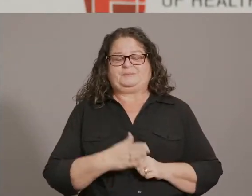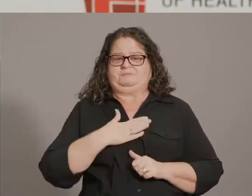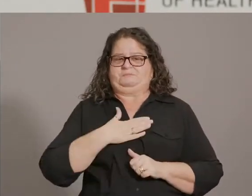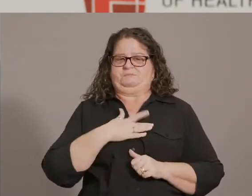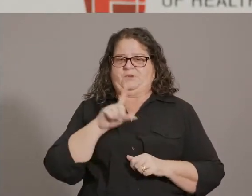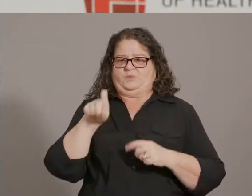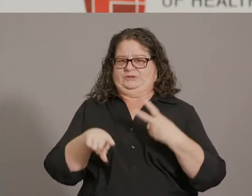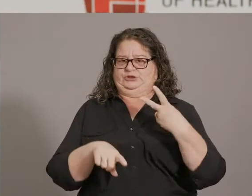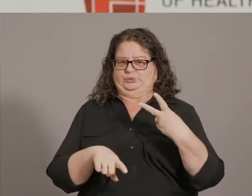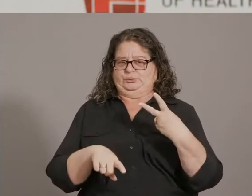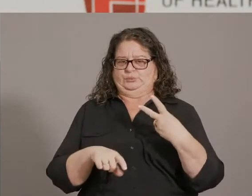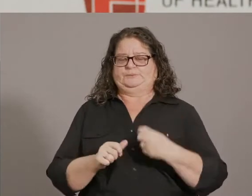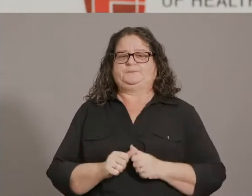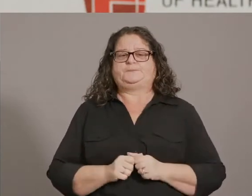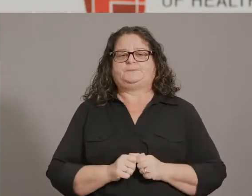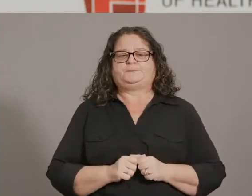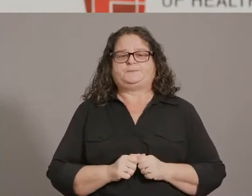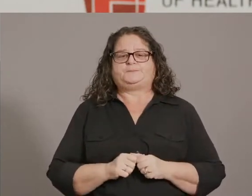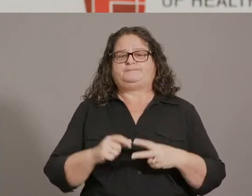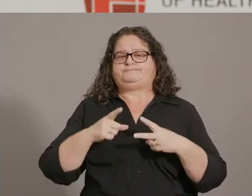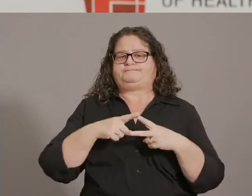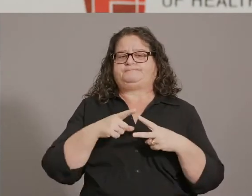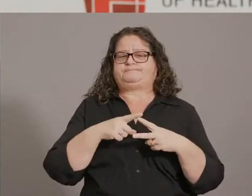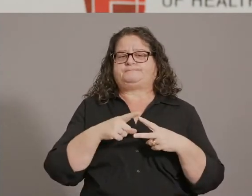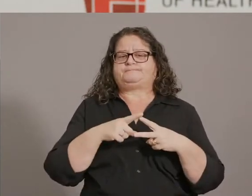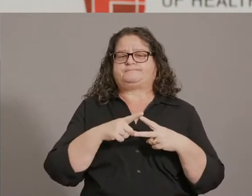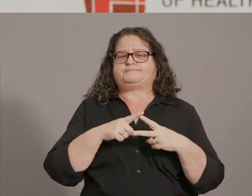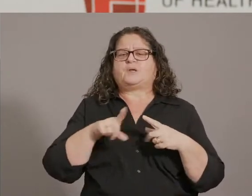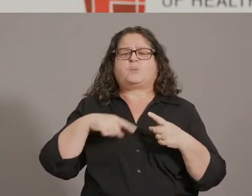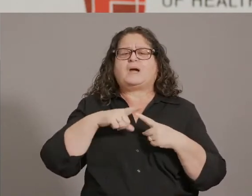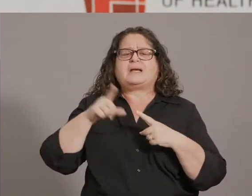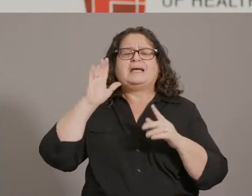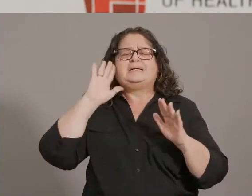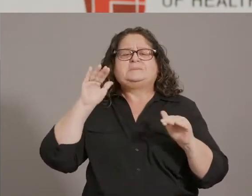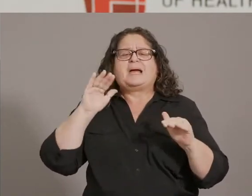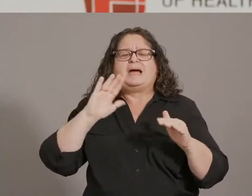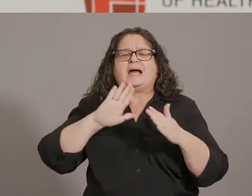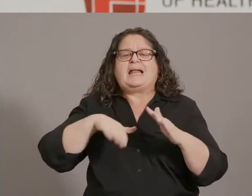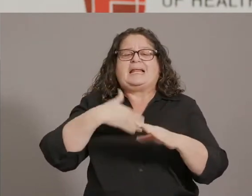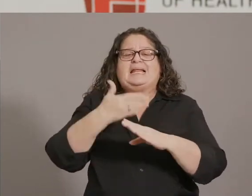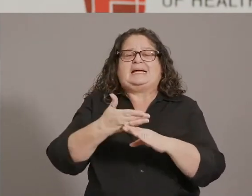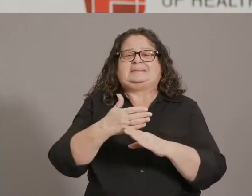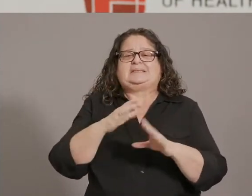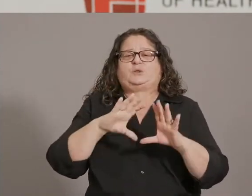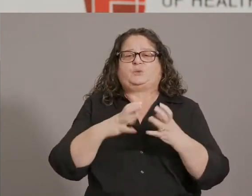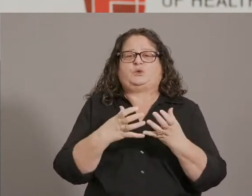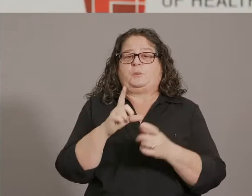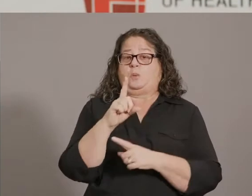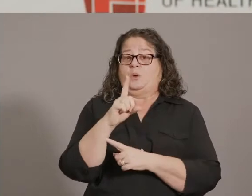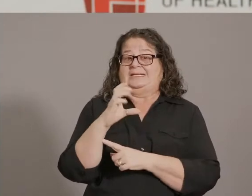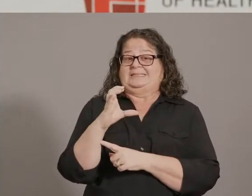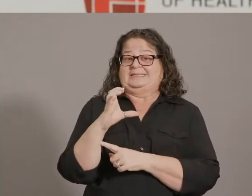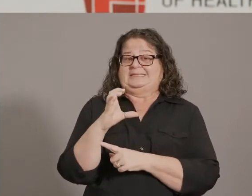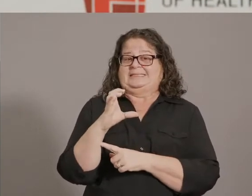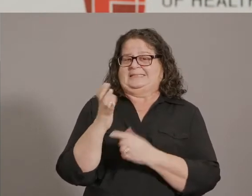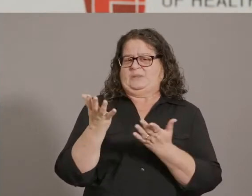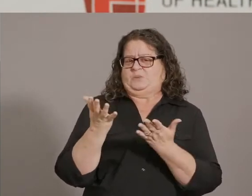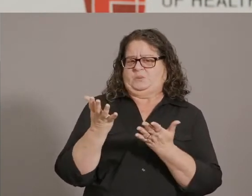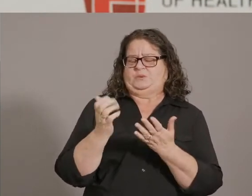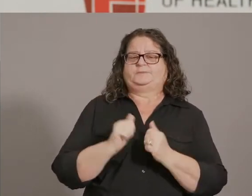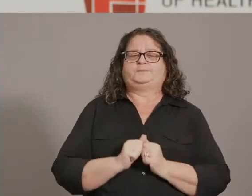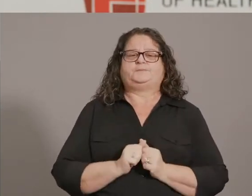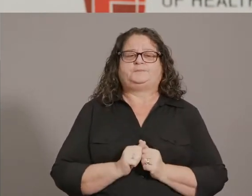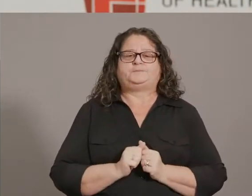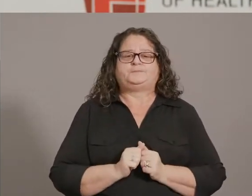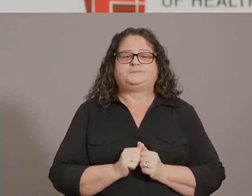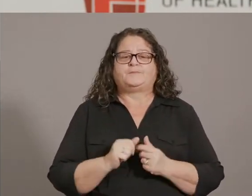start off. When do we anticipate we move into the next group eligible for vaccinations? And do the weather delays that we've seen over the past